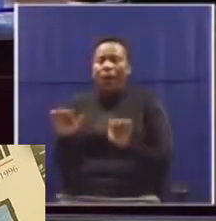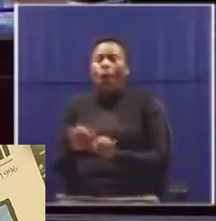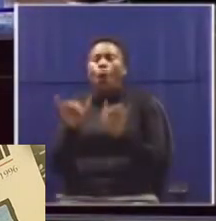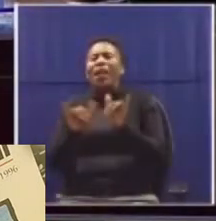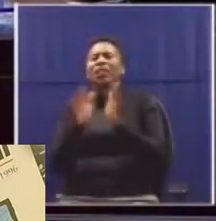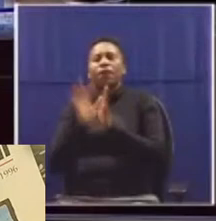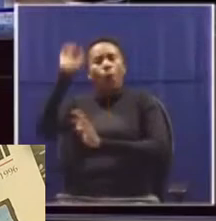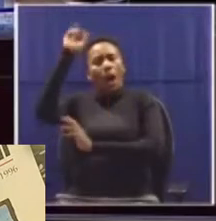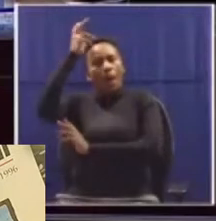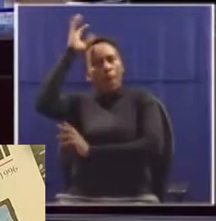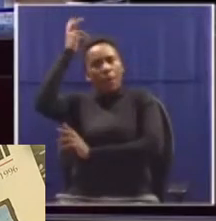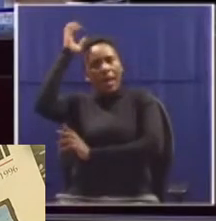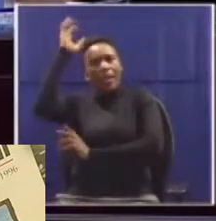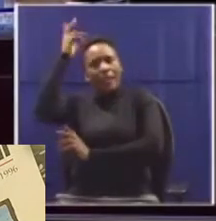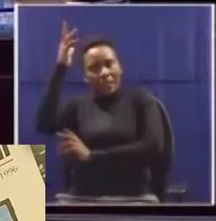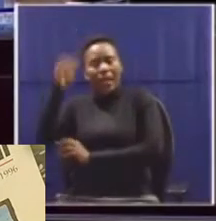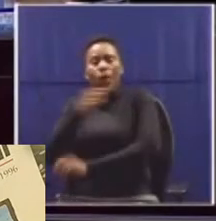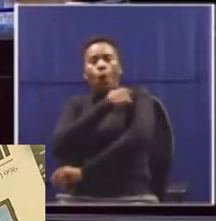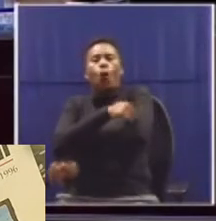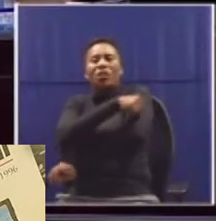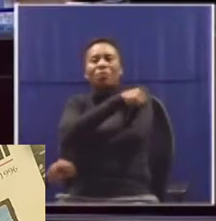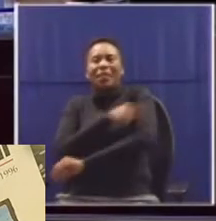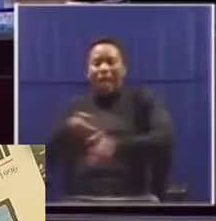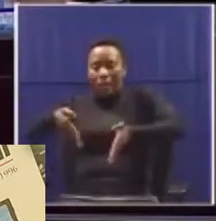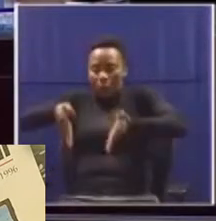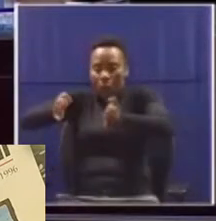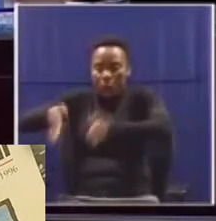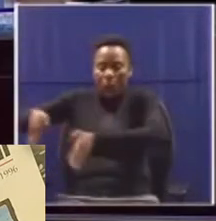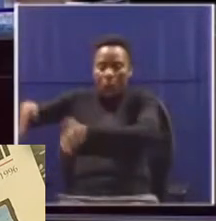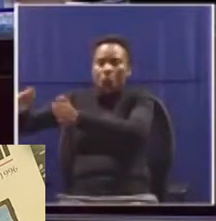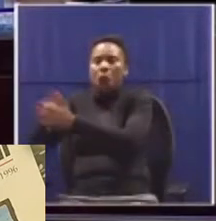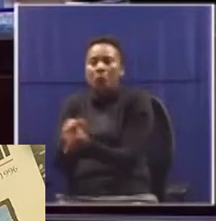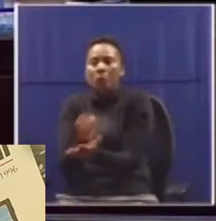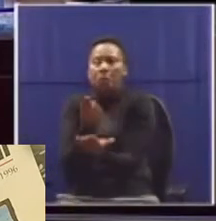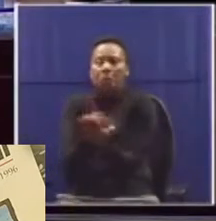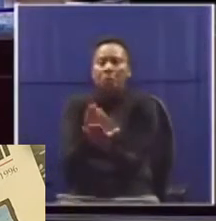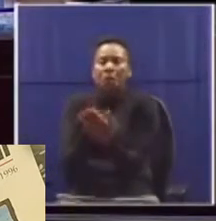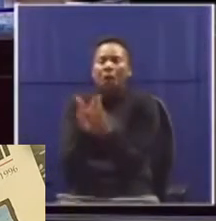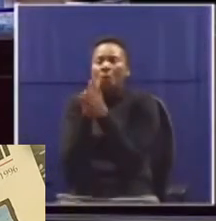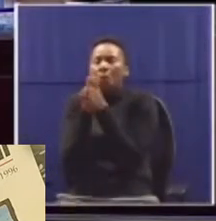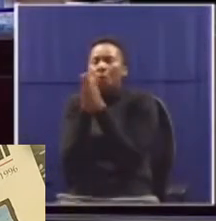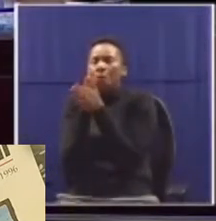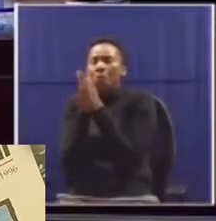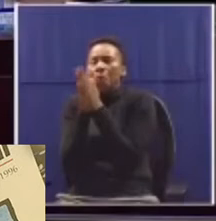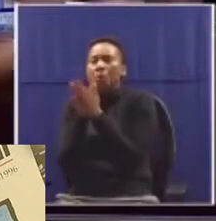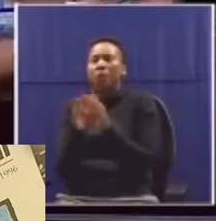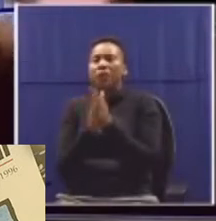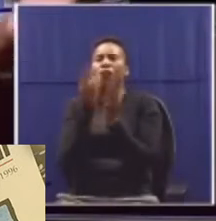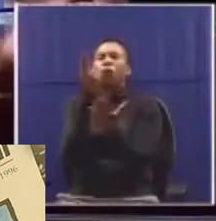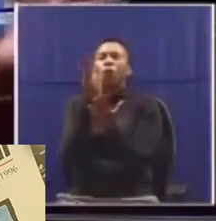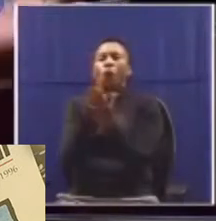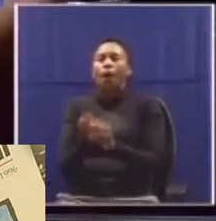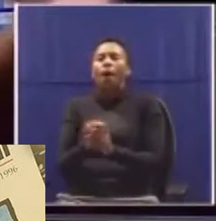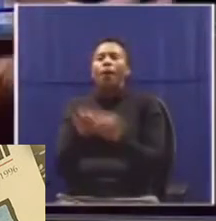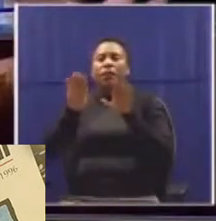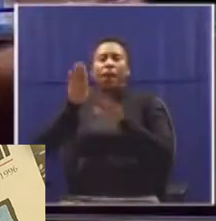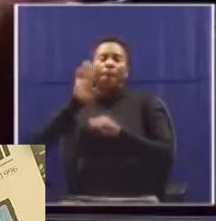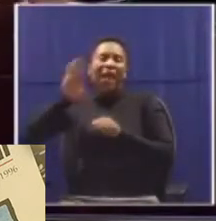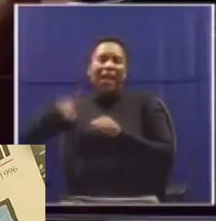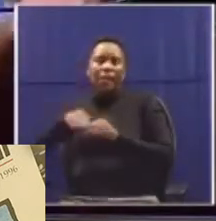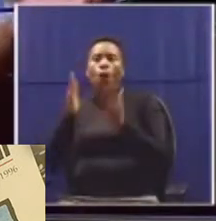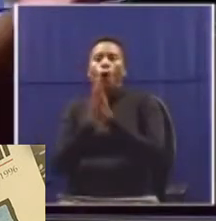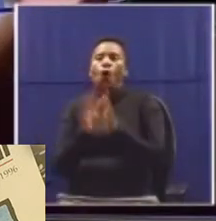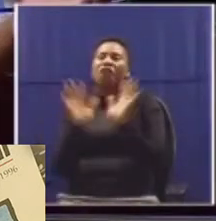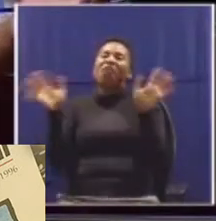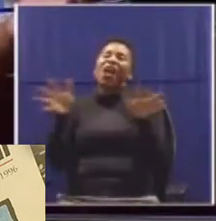and in hospital corridors praying for a bed allocation or Remia glance by a